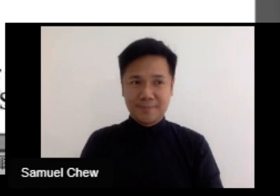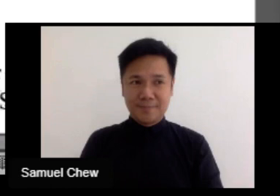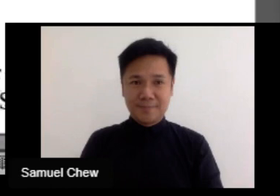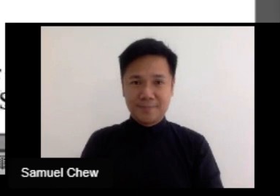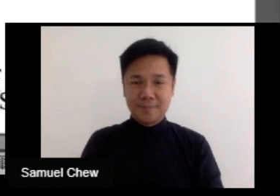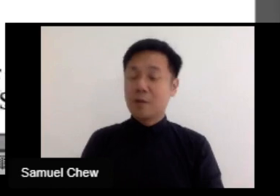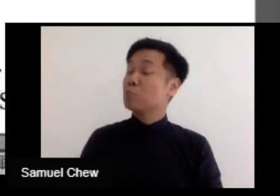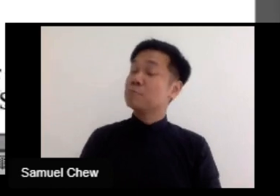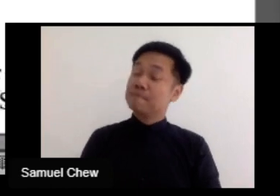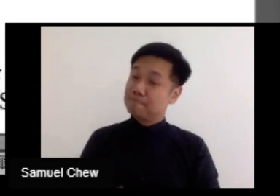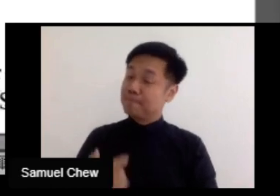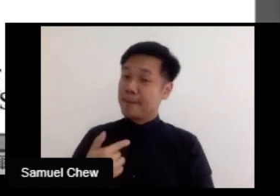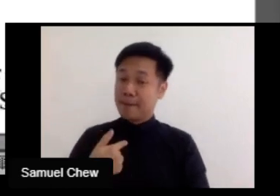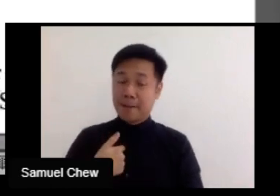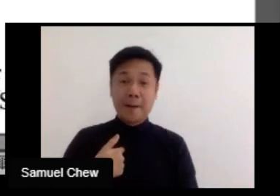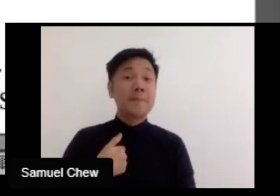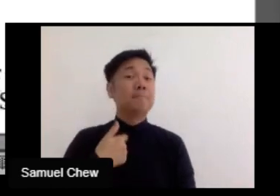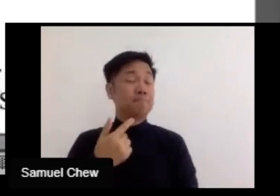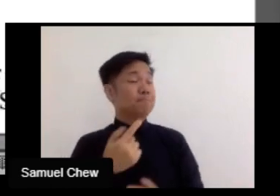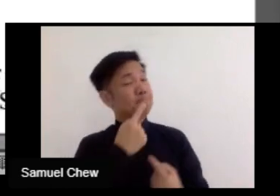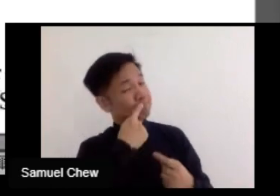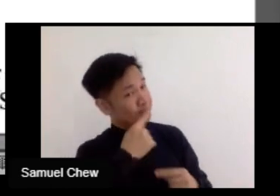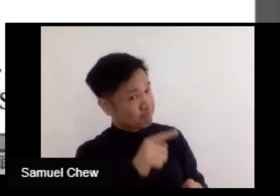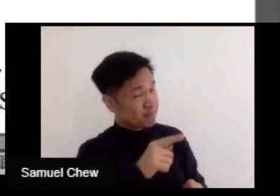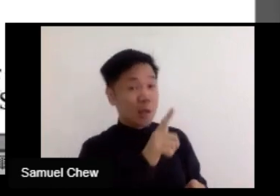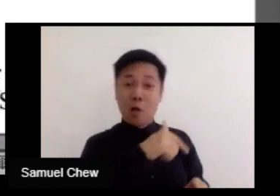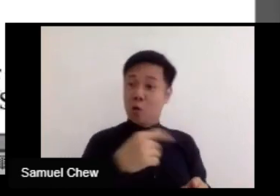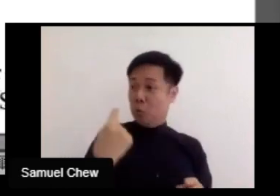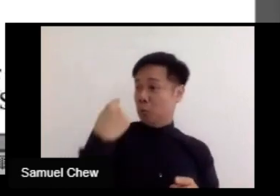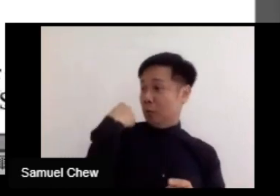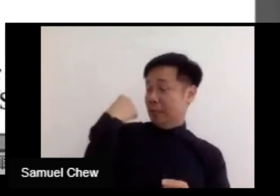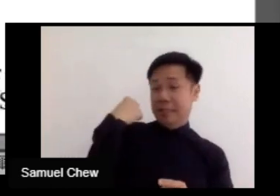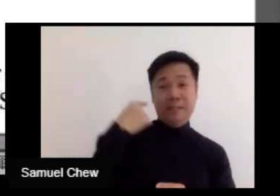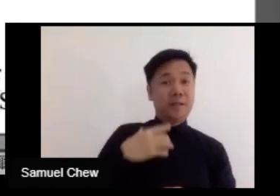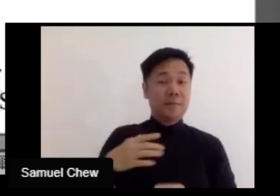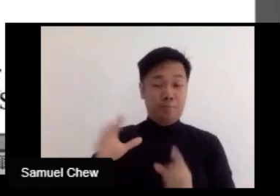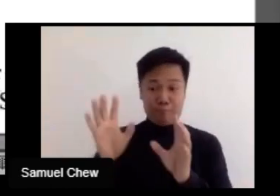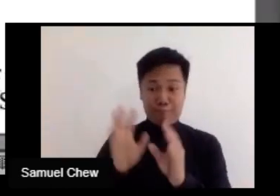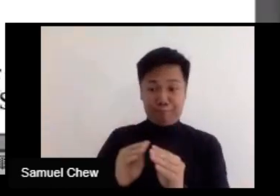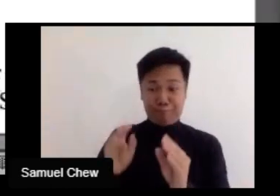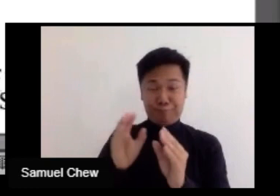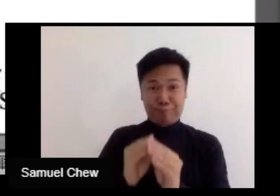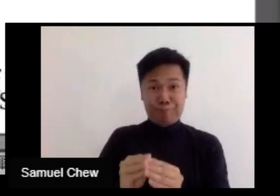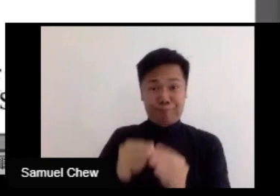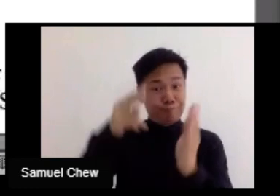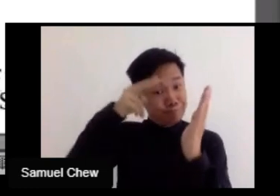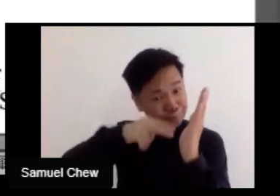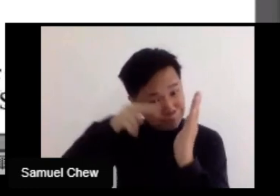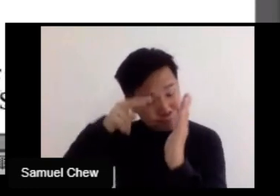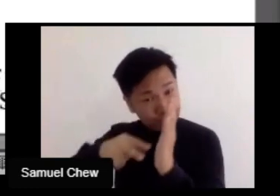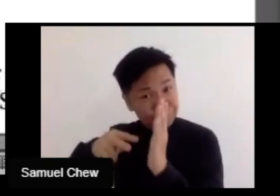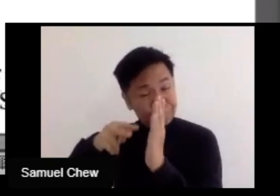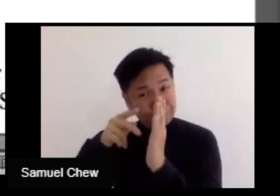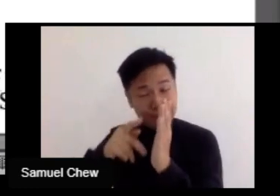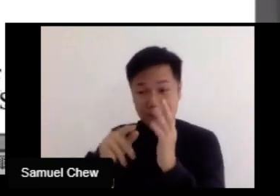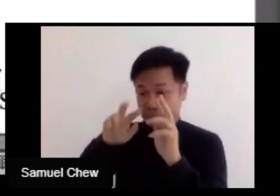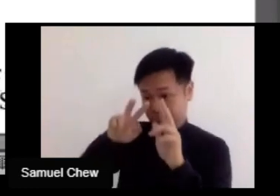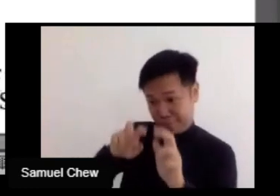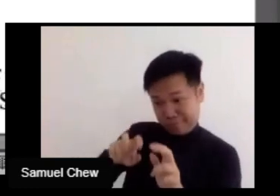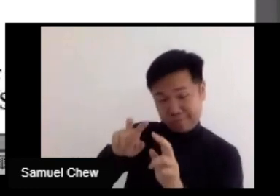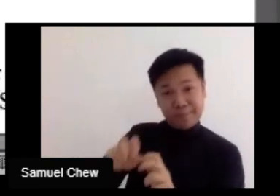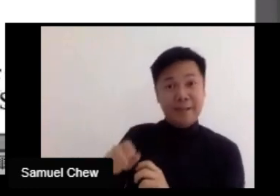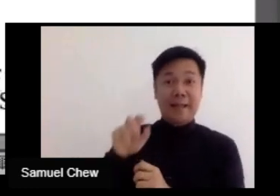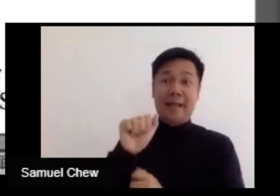I just want to point out that during the midterm review, which for the of the APPC